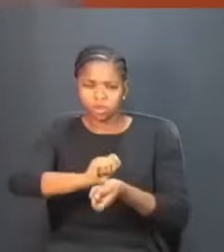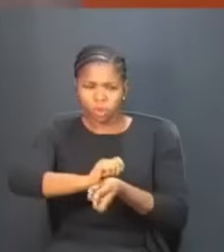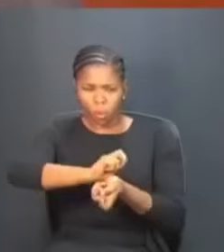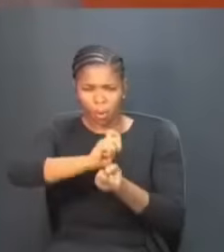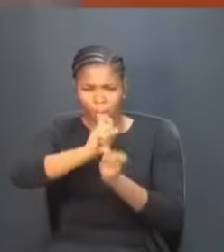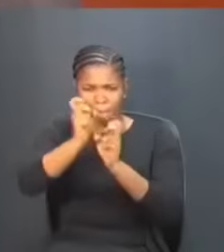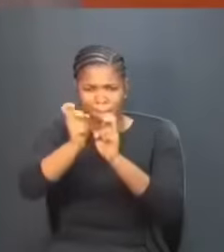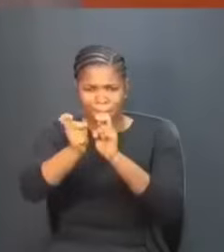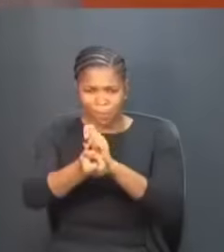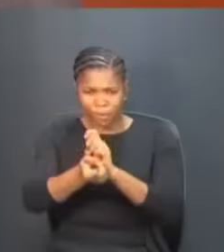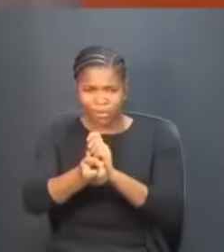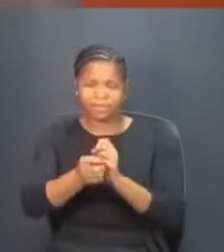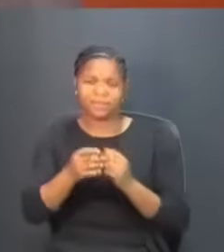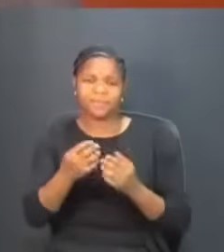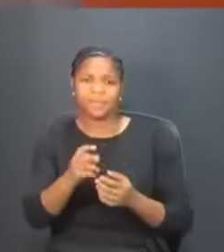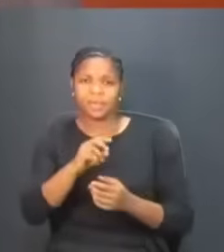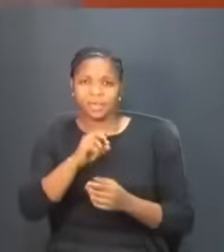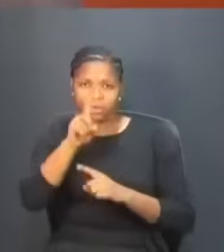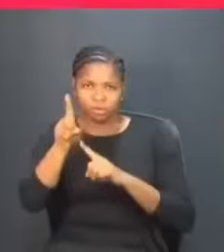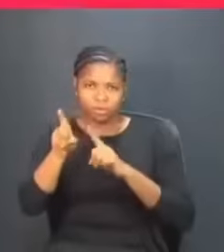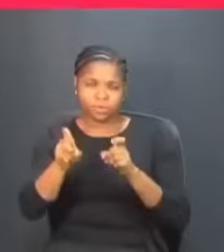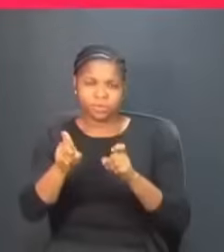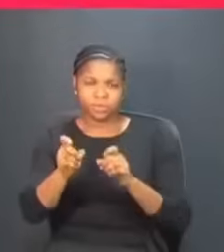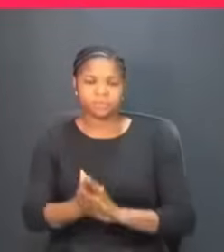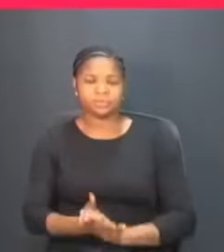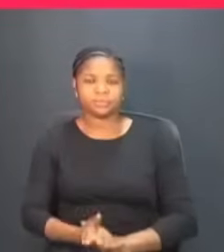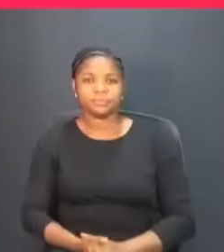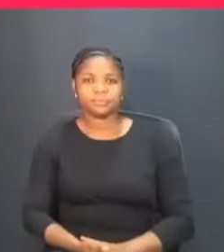have the floor. Rephrase your question.